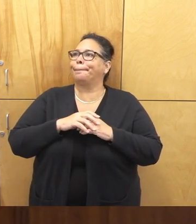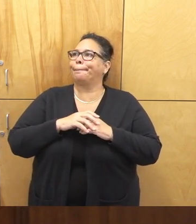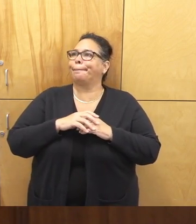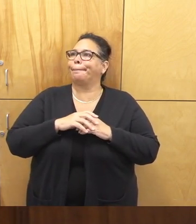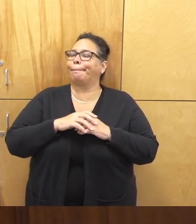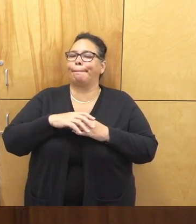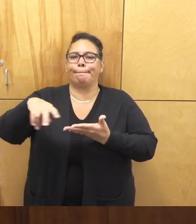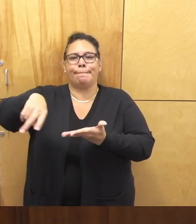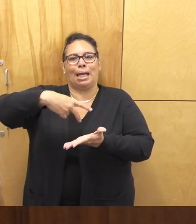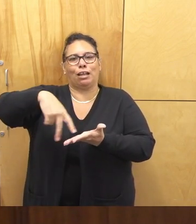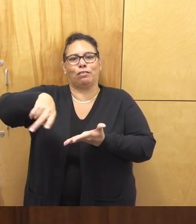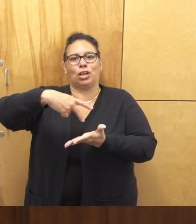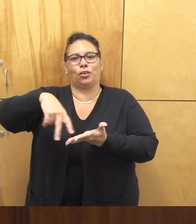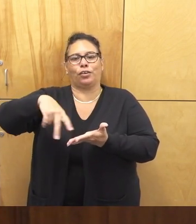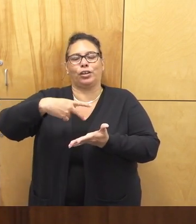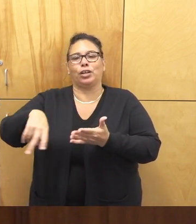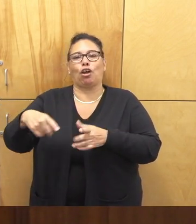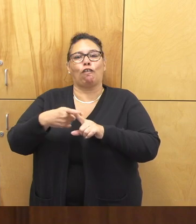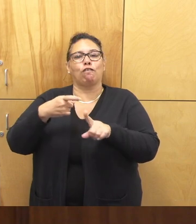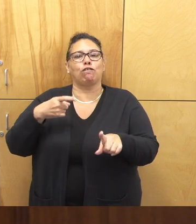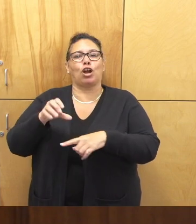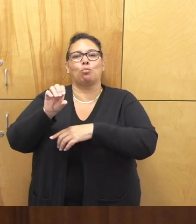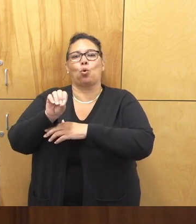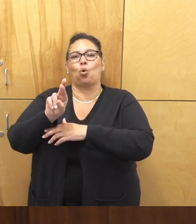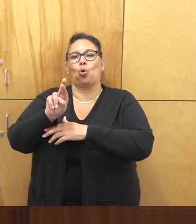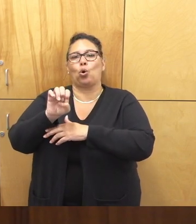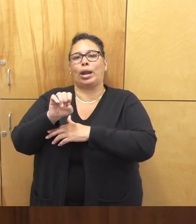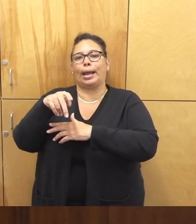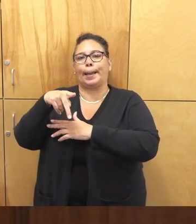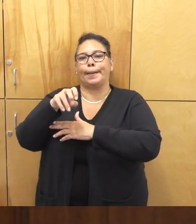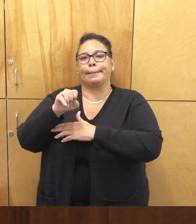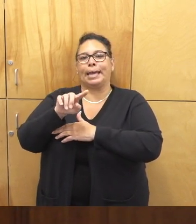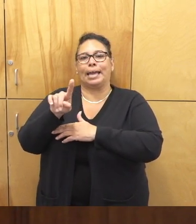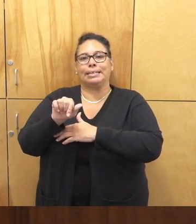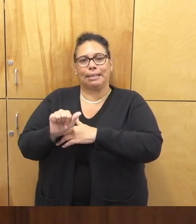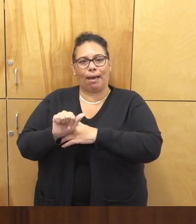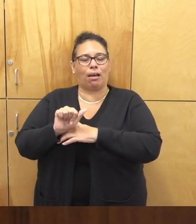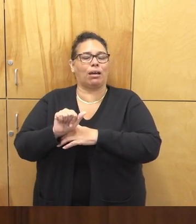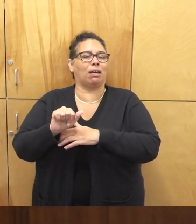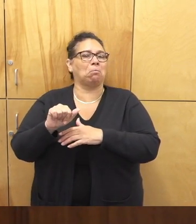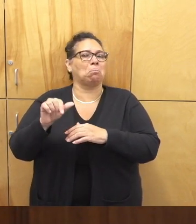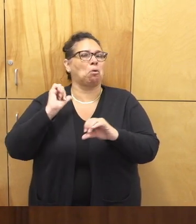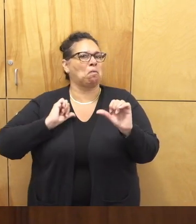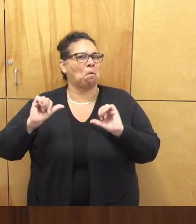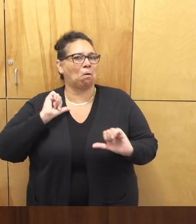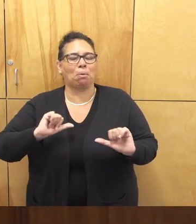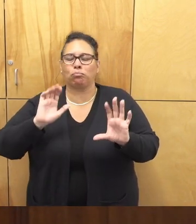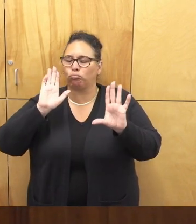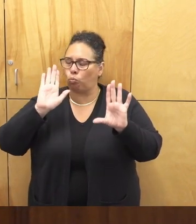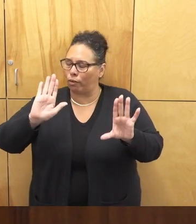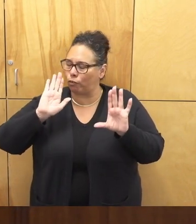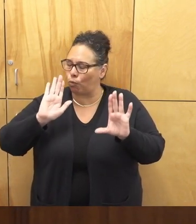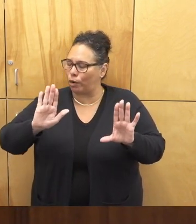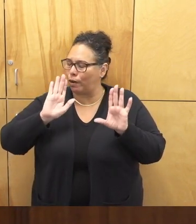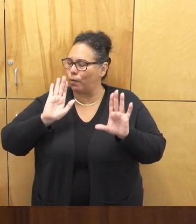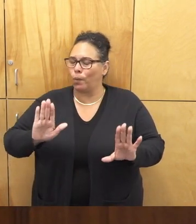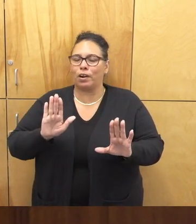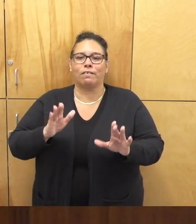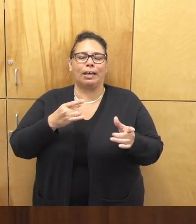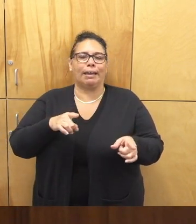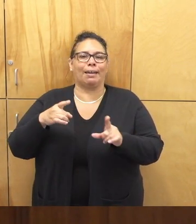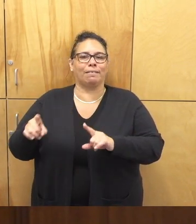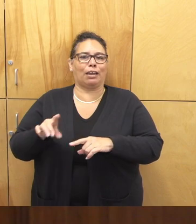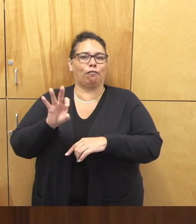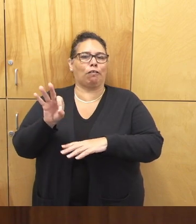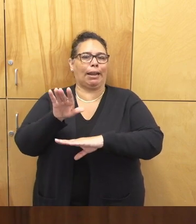ballet folklorico from Oropesa performing. Just a wonderful, wonderful, wonderful event on Friday evening